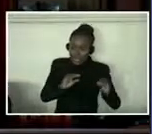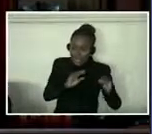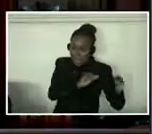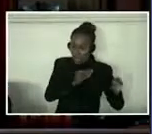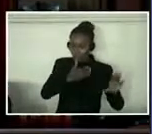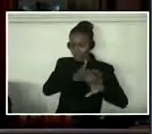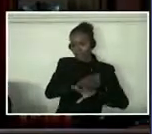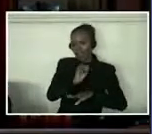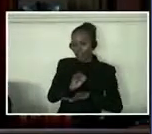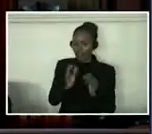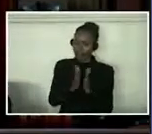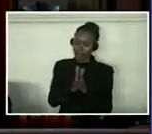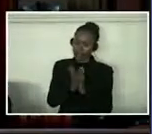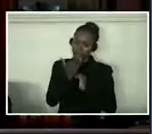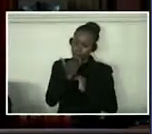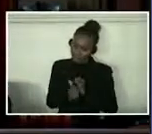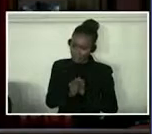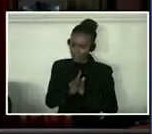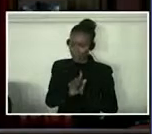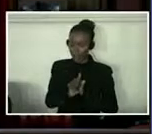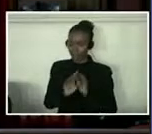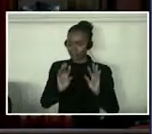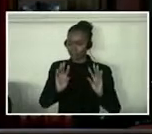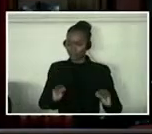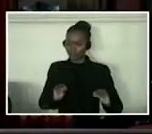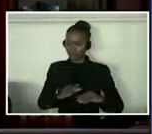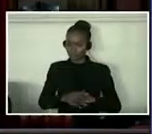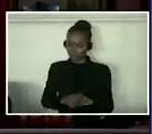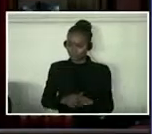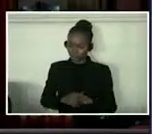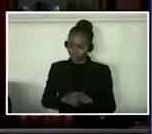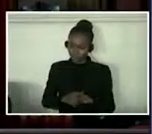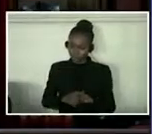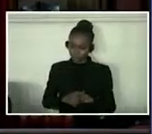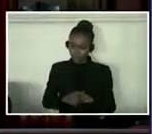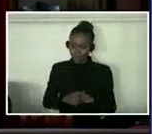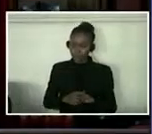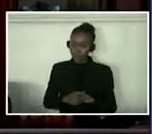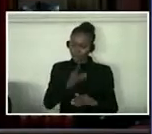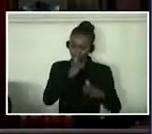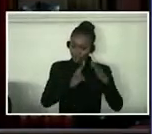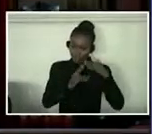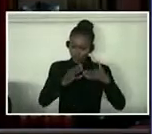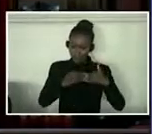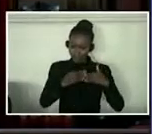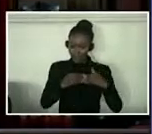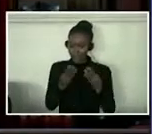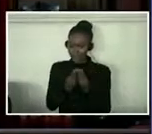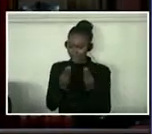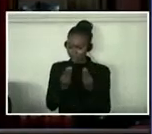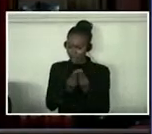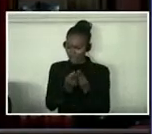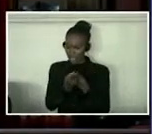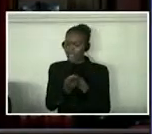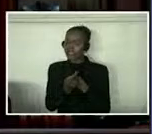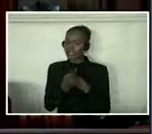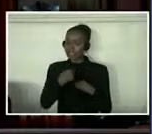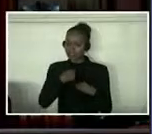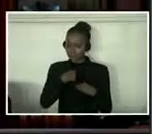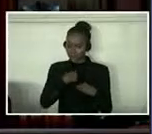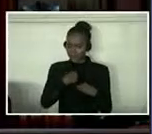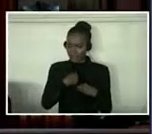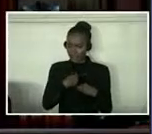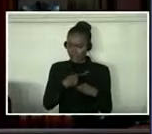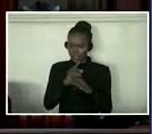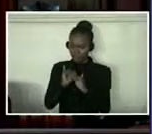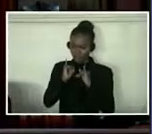police uh honorable members there is something that i didn't notice when i was inviting